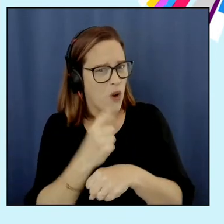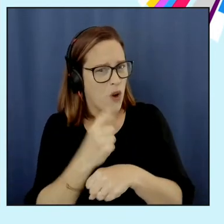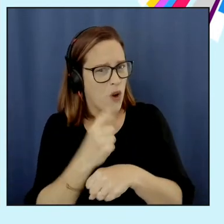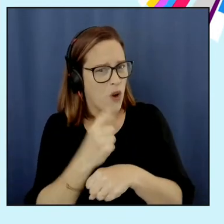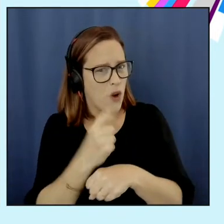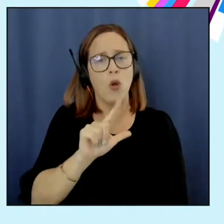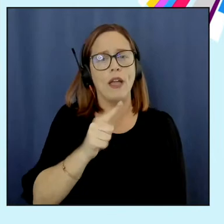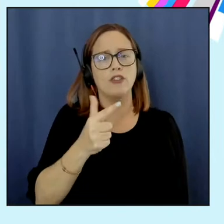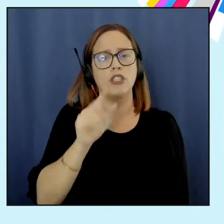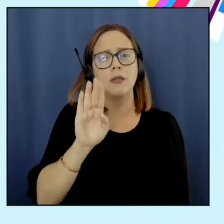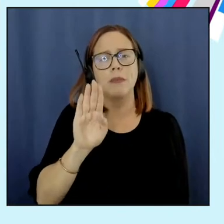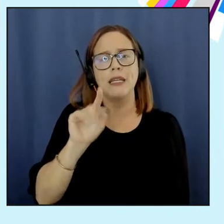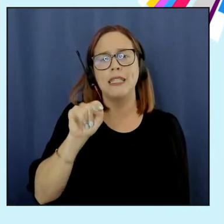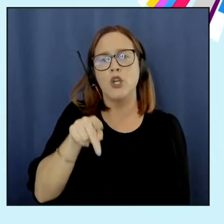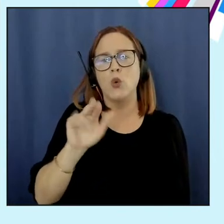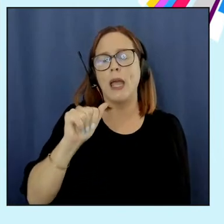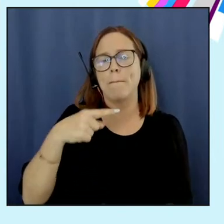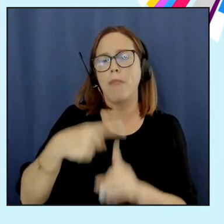plus rights.